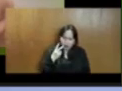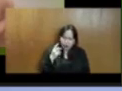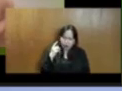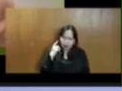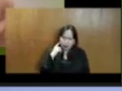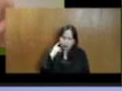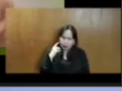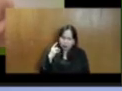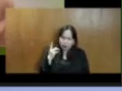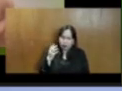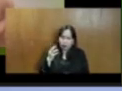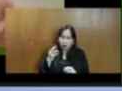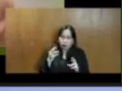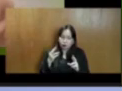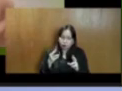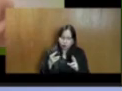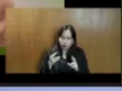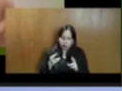renewable energy,